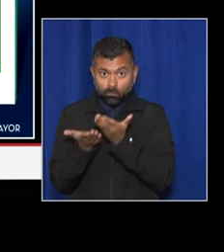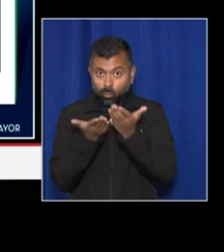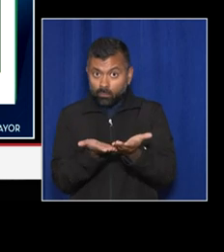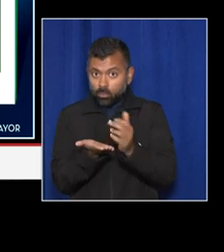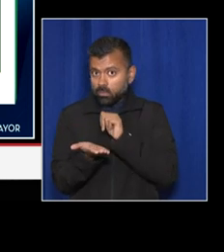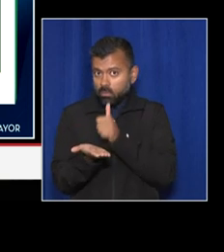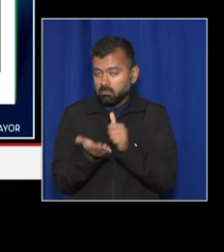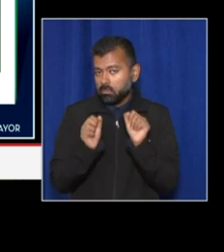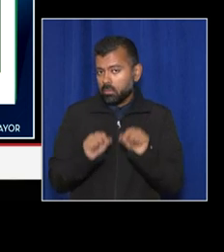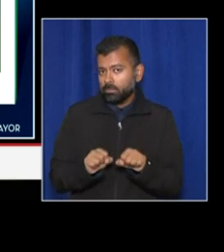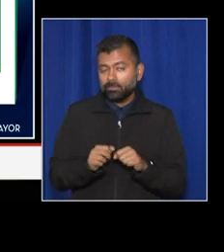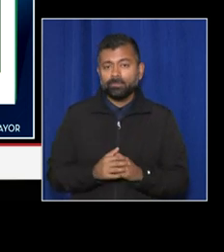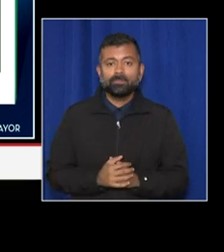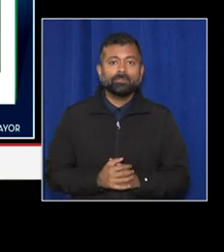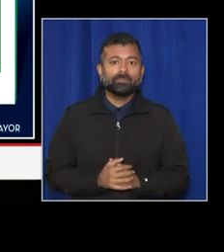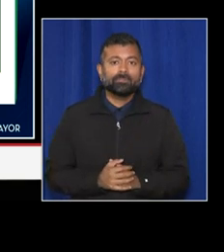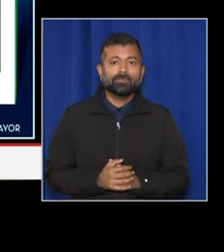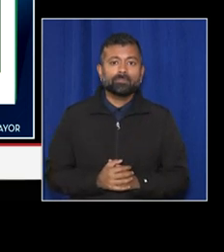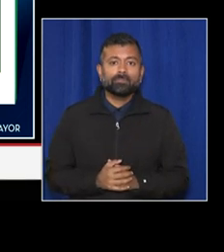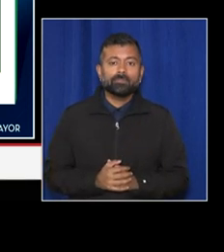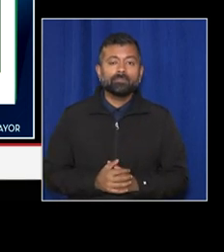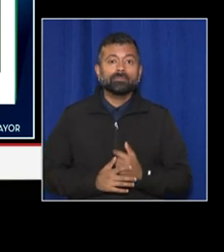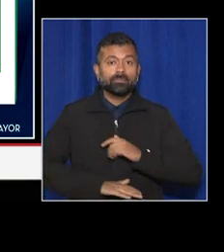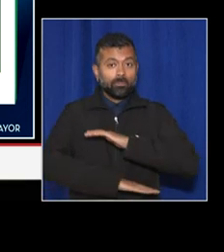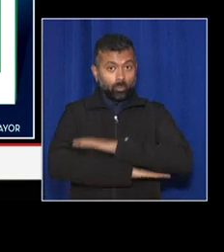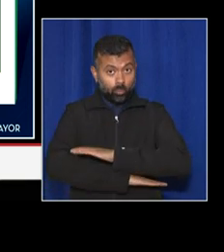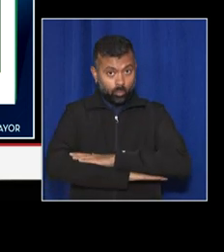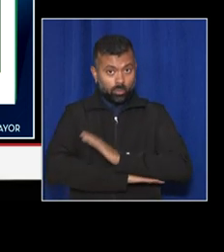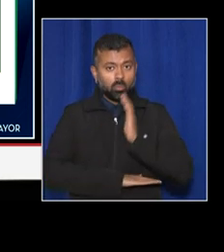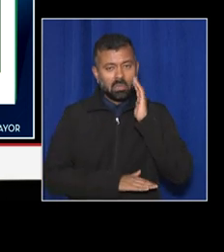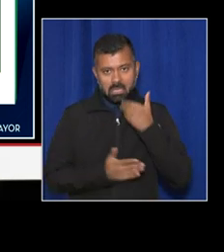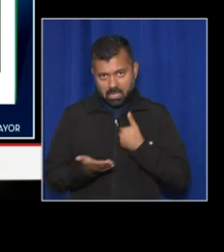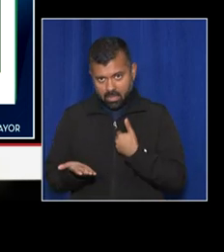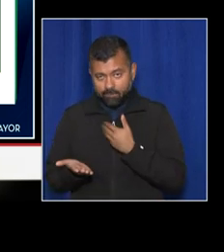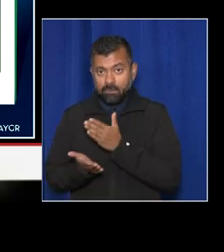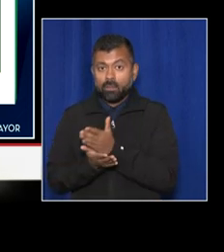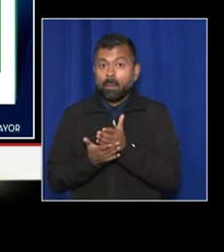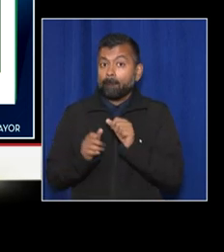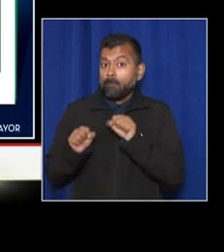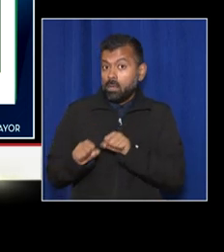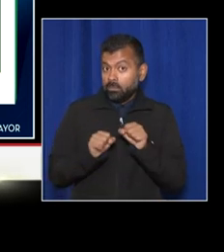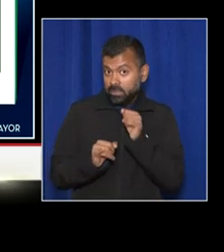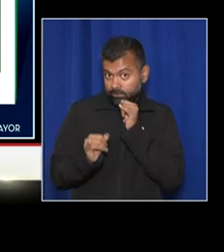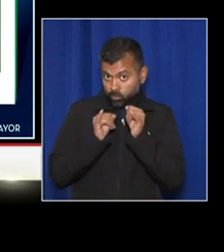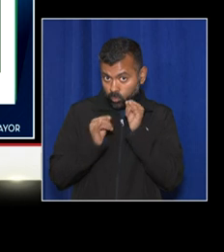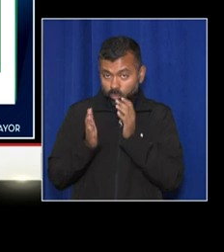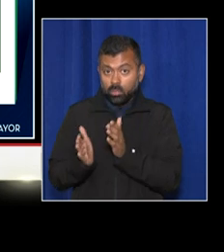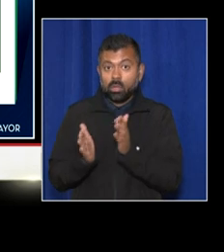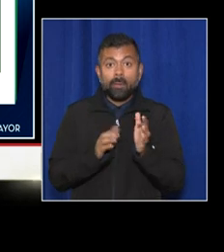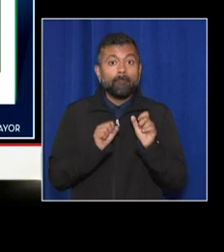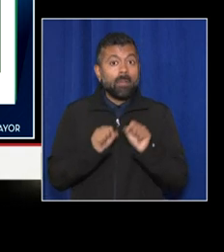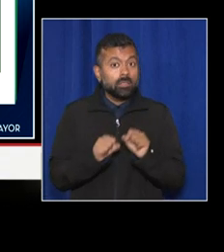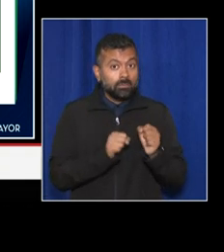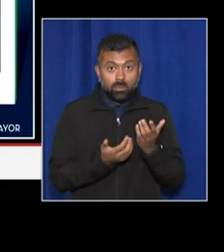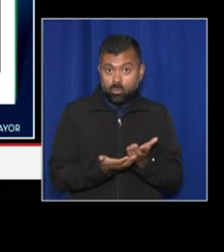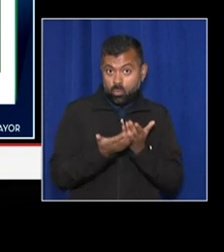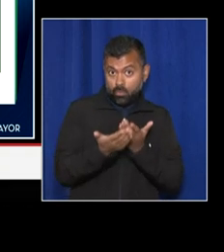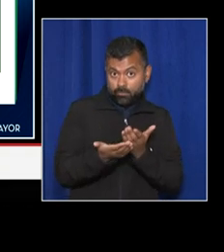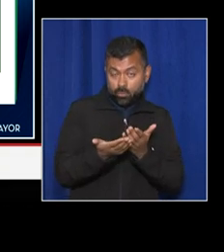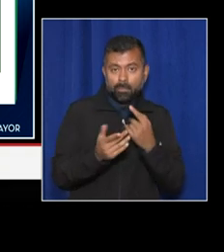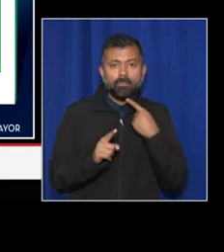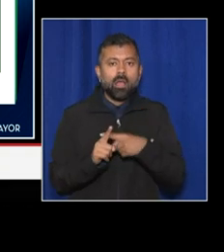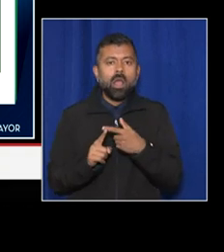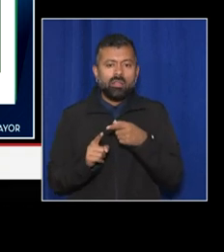persons. In addition to tabling, interviewing, and potential offers, the hiring event will also provide resources such